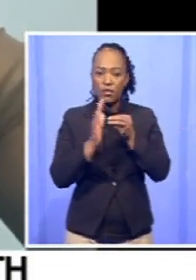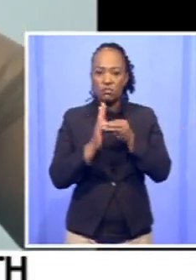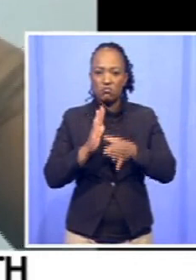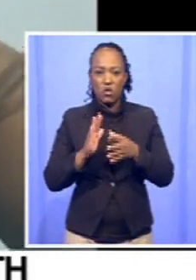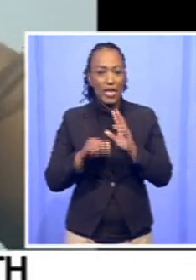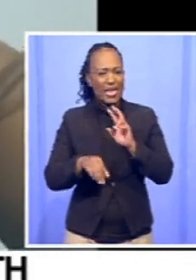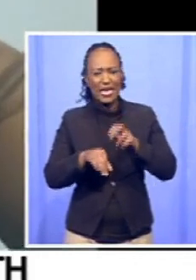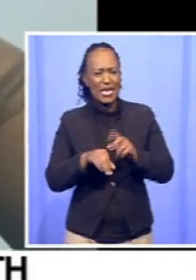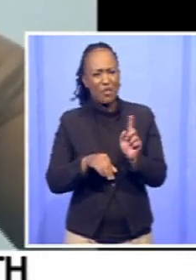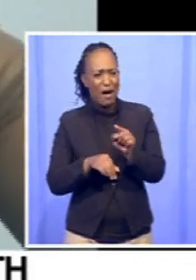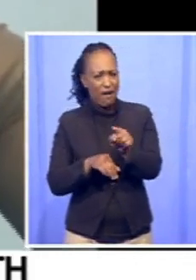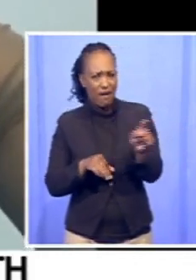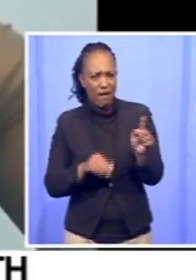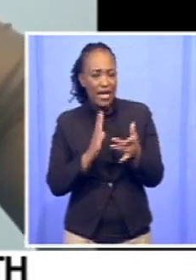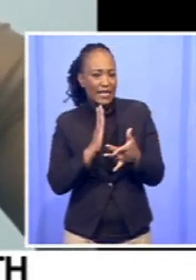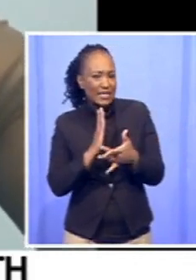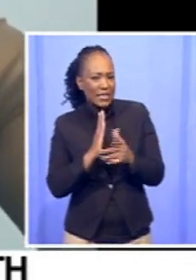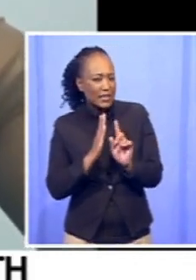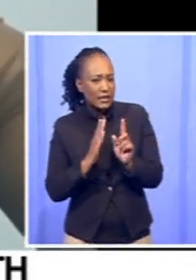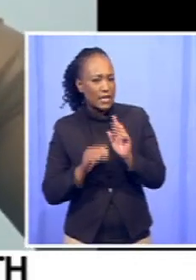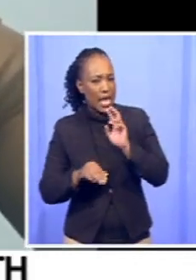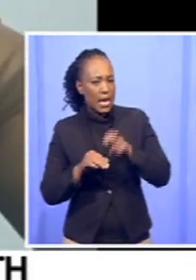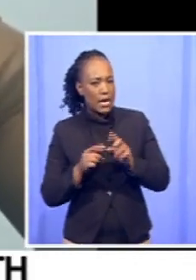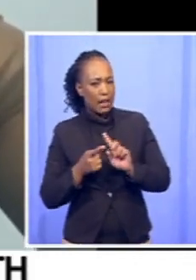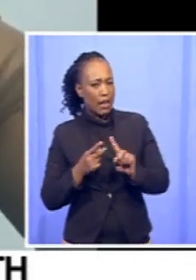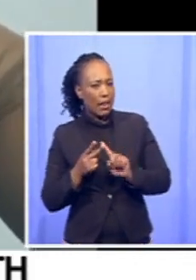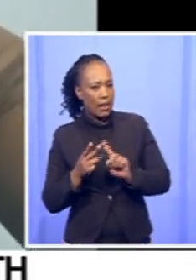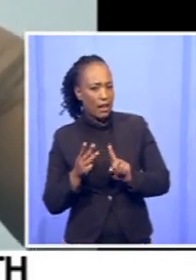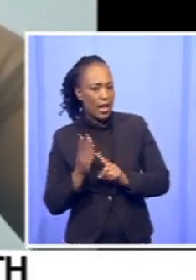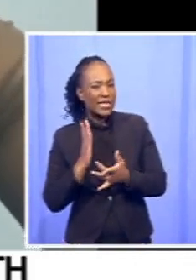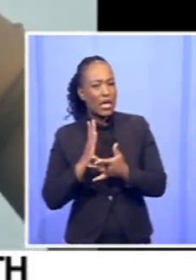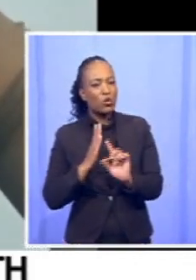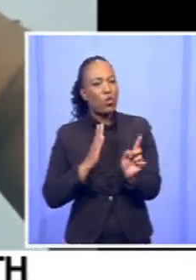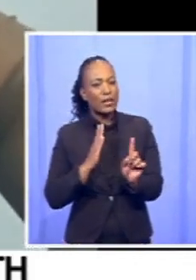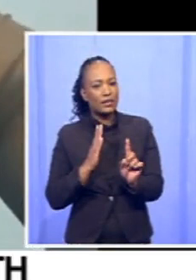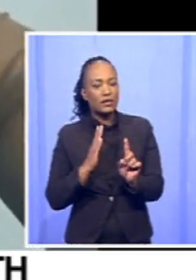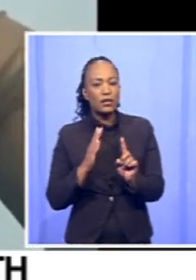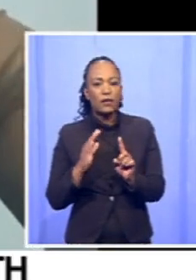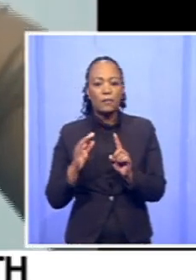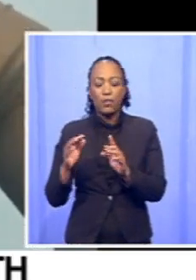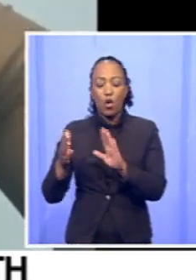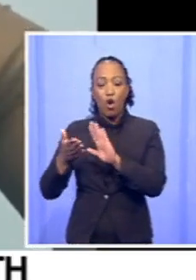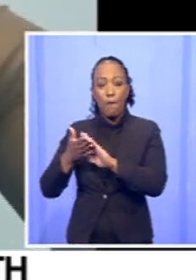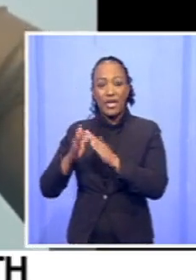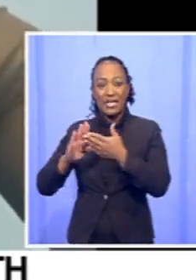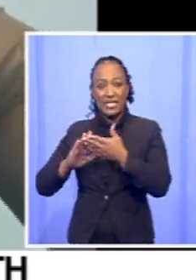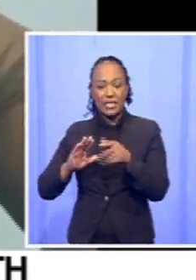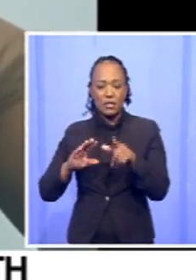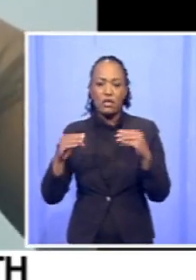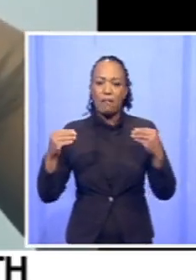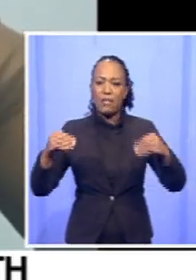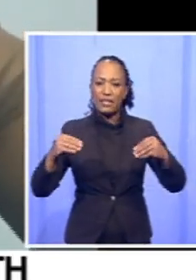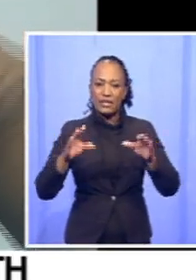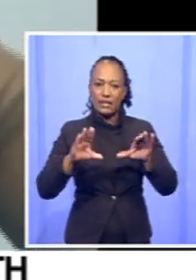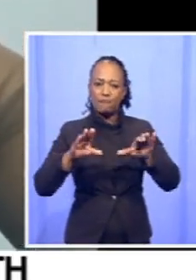they need? What assistive technologies they need? And, together for the community and with corporate, we can forge